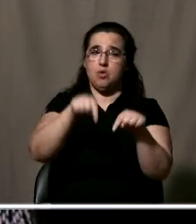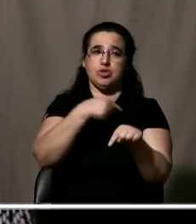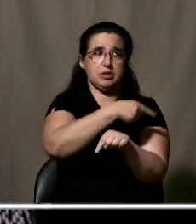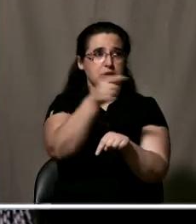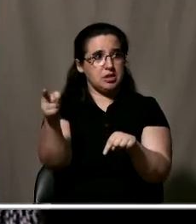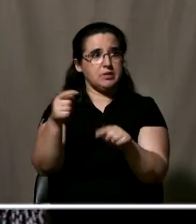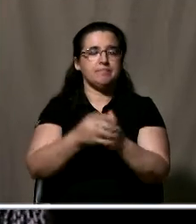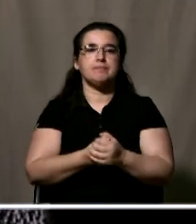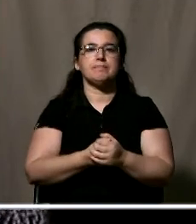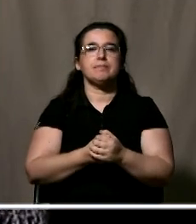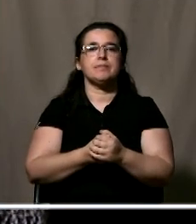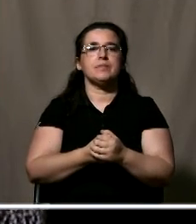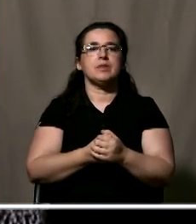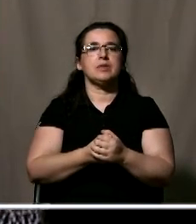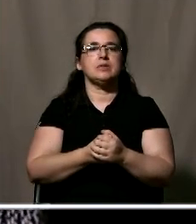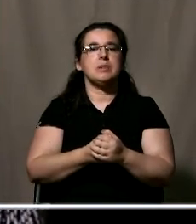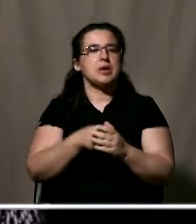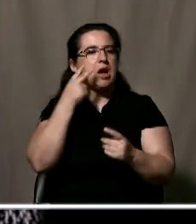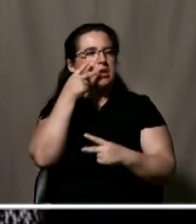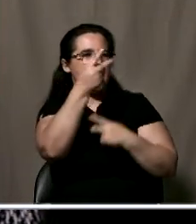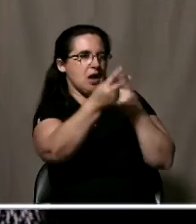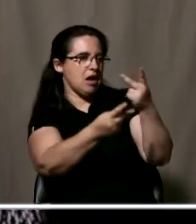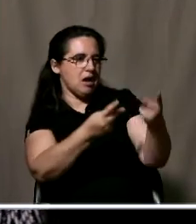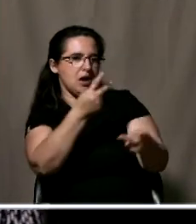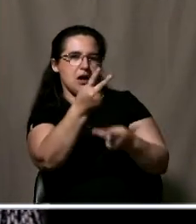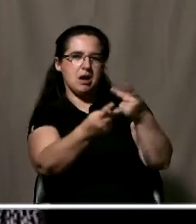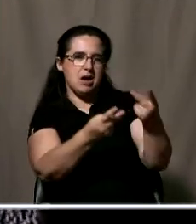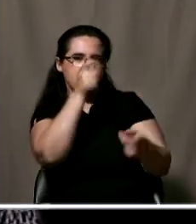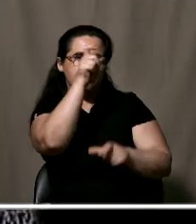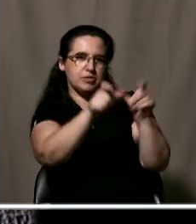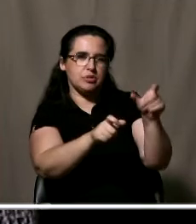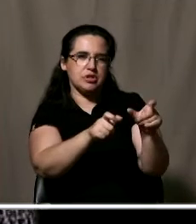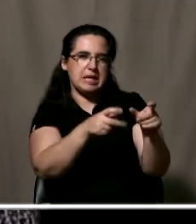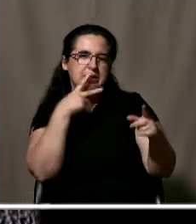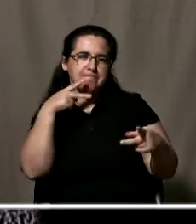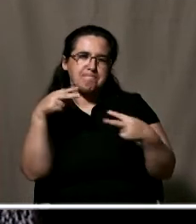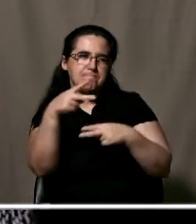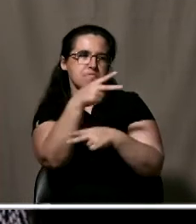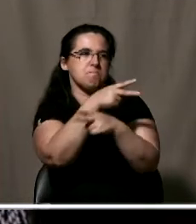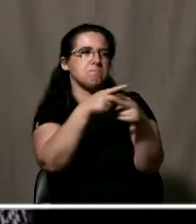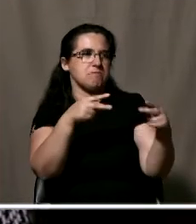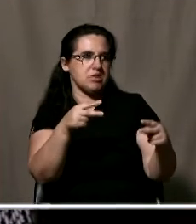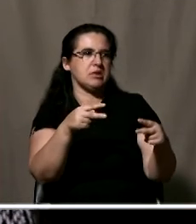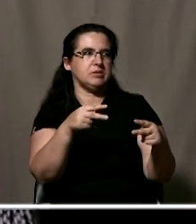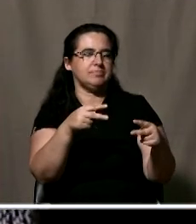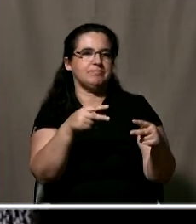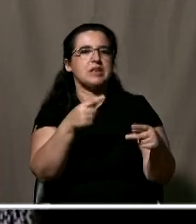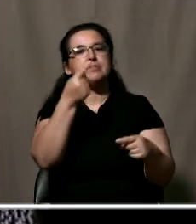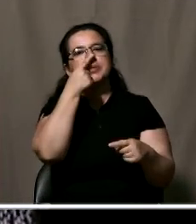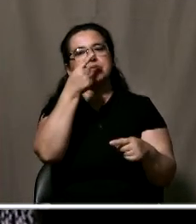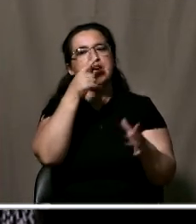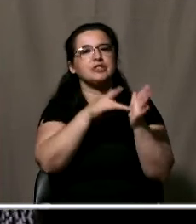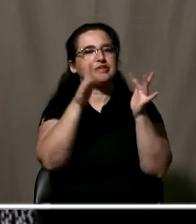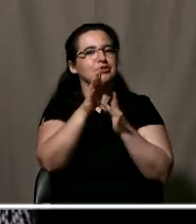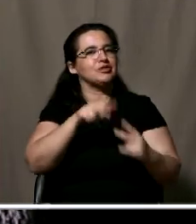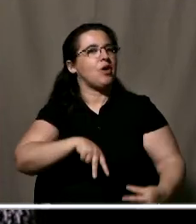at others. Que esteja a olhar para os outros. And critical of them. E seja muito crítico dos outros. But you want to look to Jesus. E que queira olhar para Jesus. Today